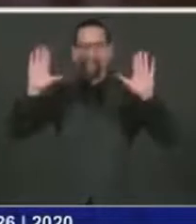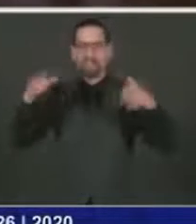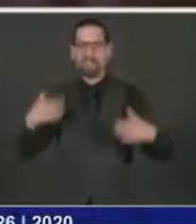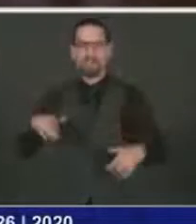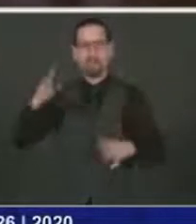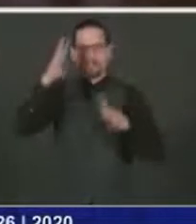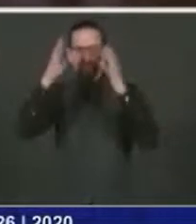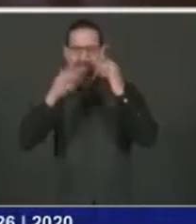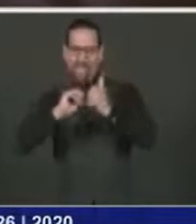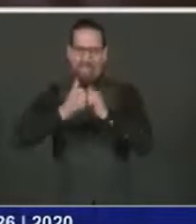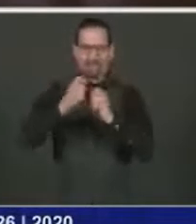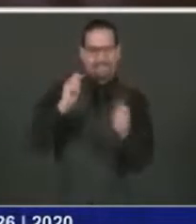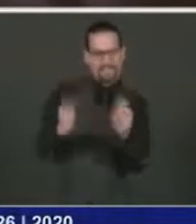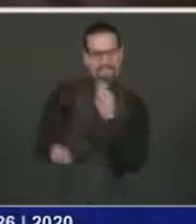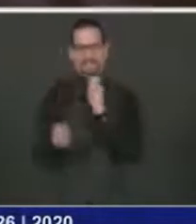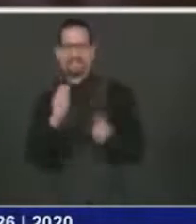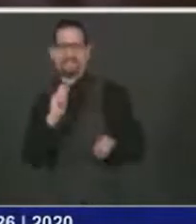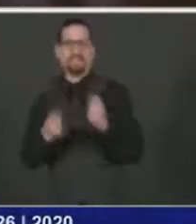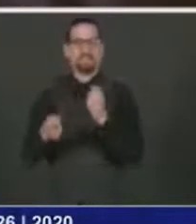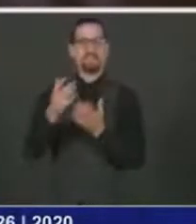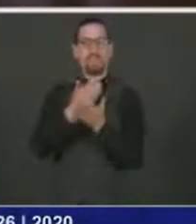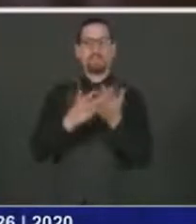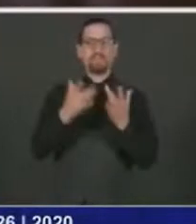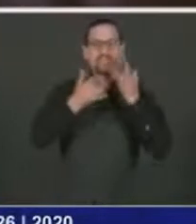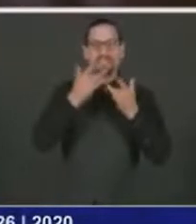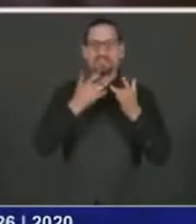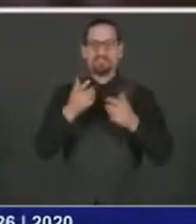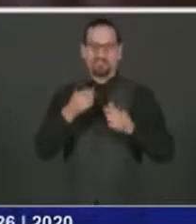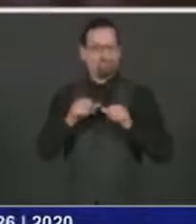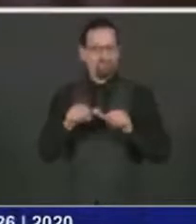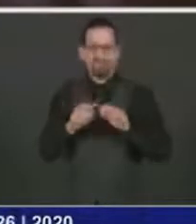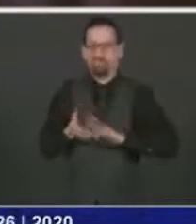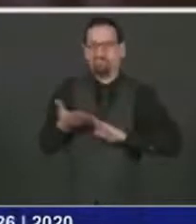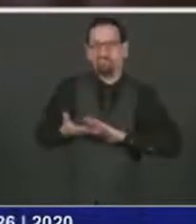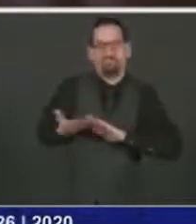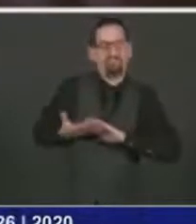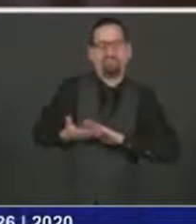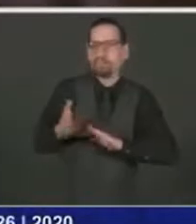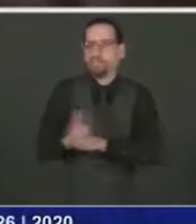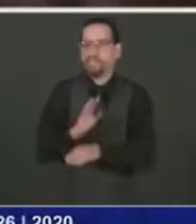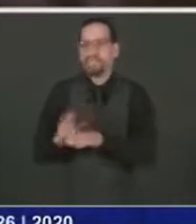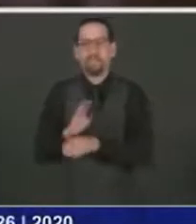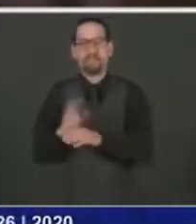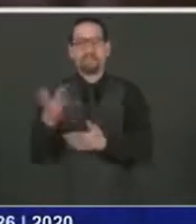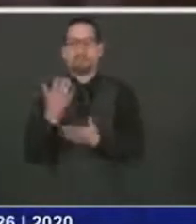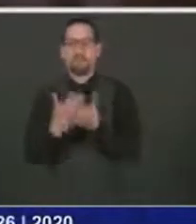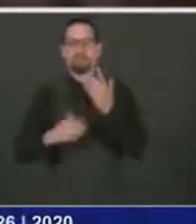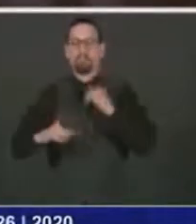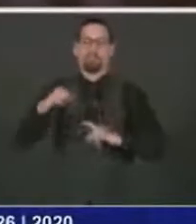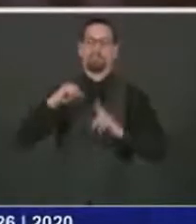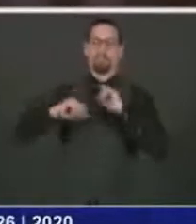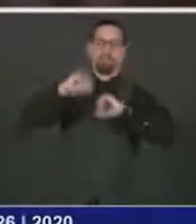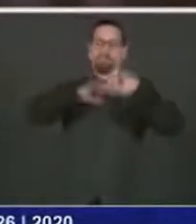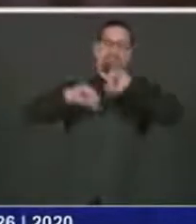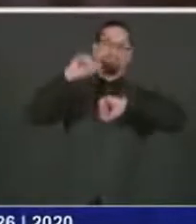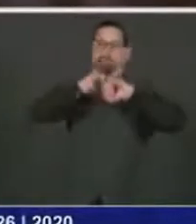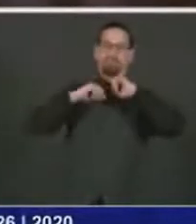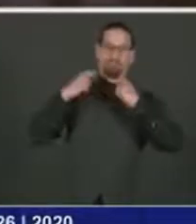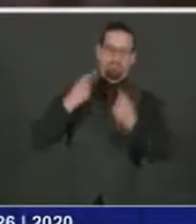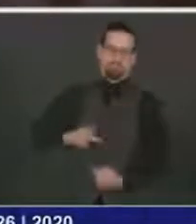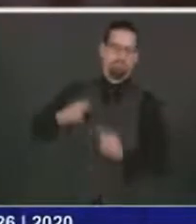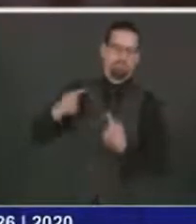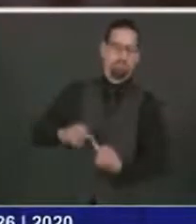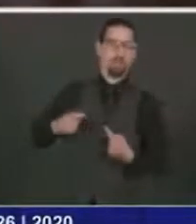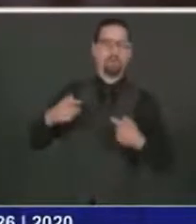many just trying to survive and doing what it takes to get through. And I want to share with you some of